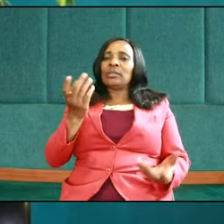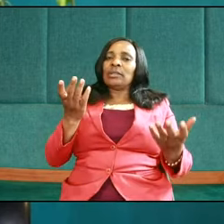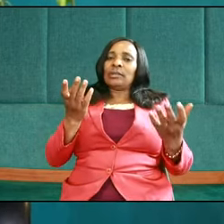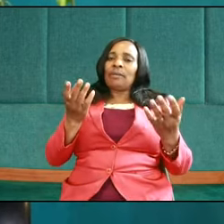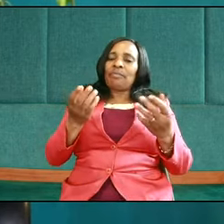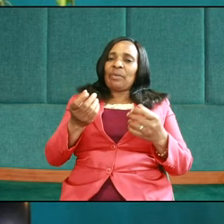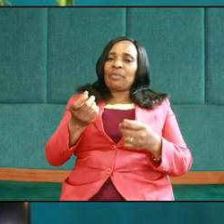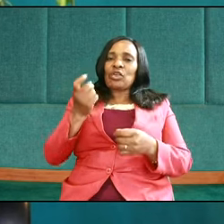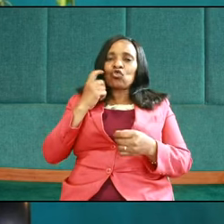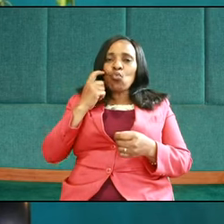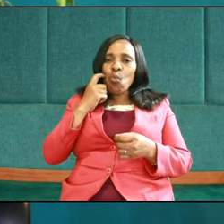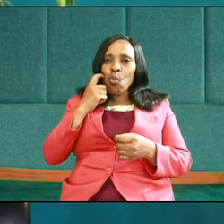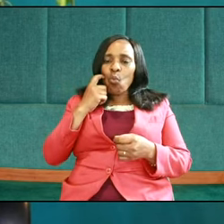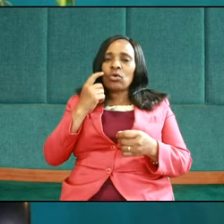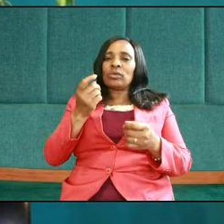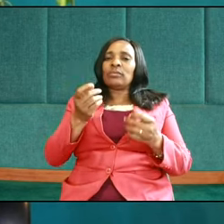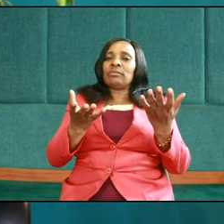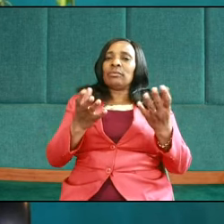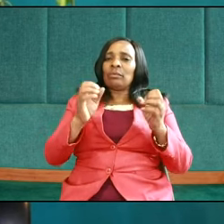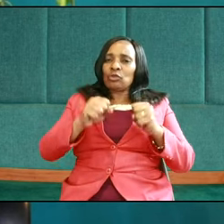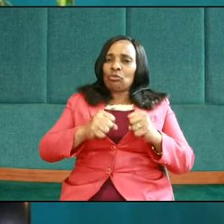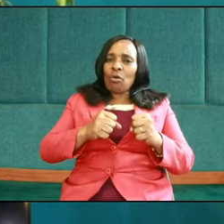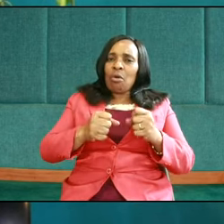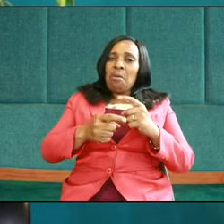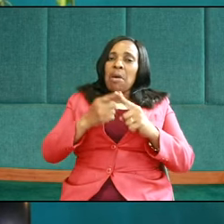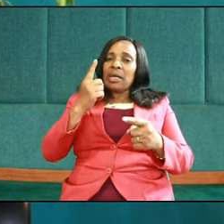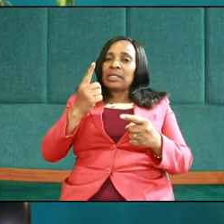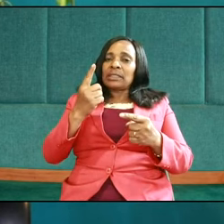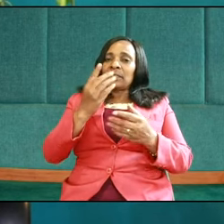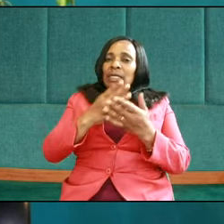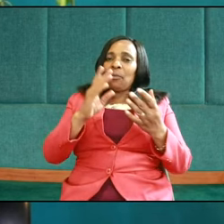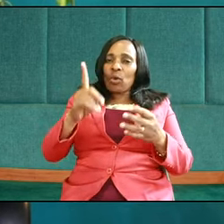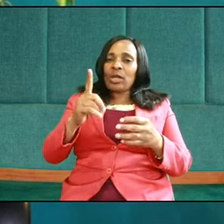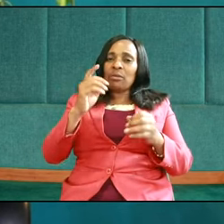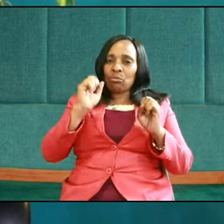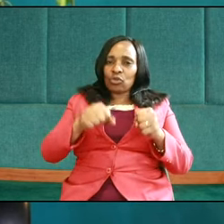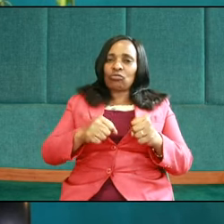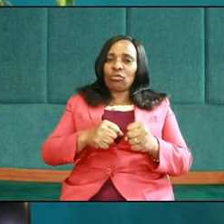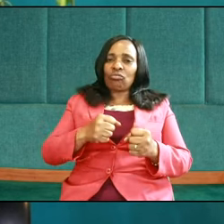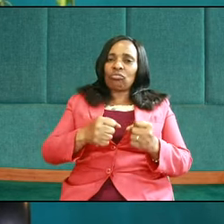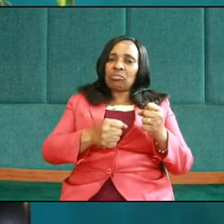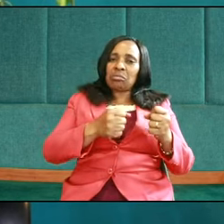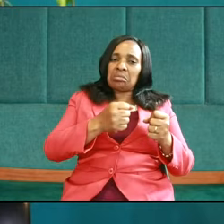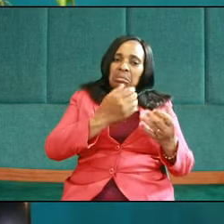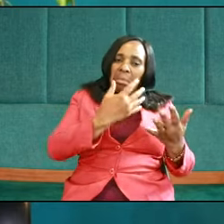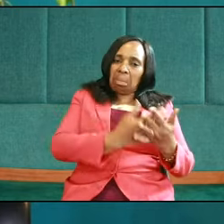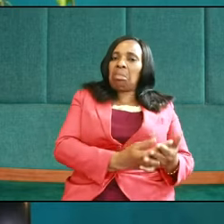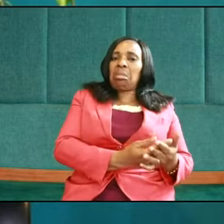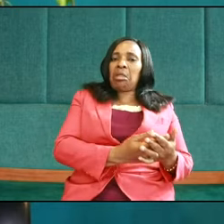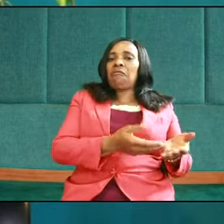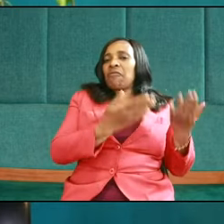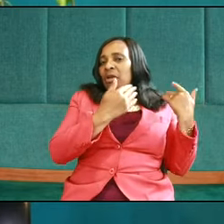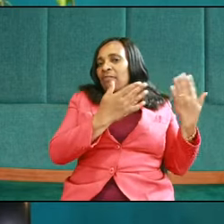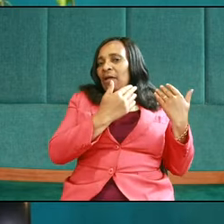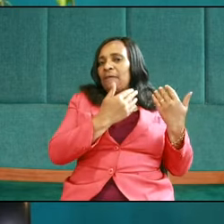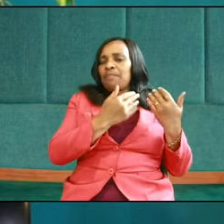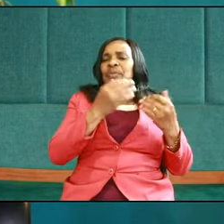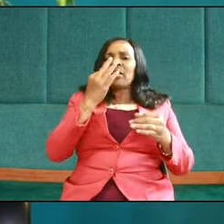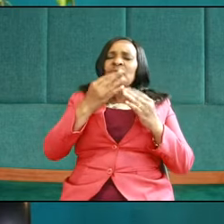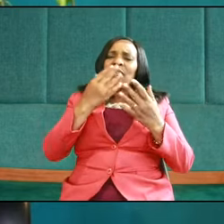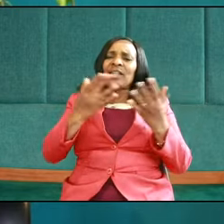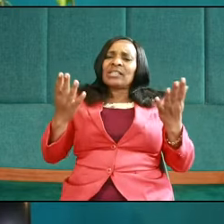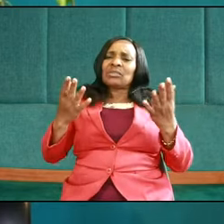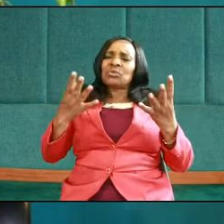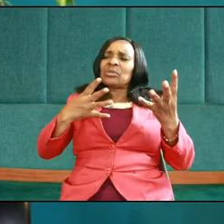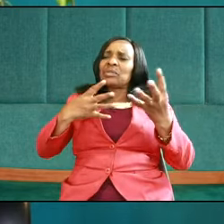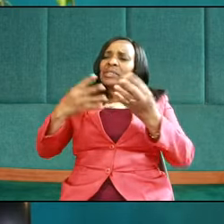caught murdering someone, you'll be given a life sentence. Right. Yeah. So if you're to take things to the court of law, then for some